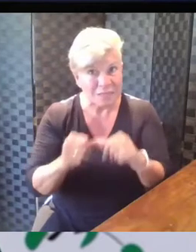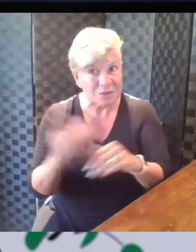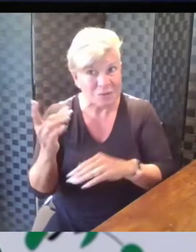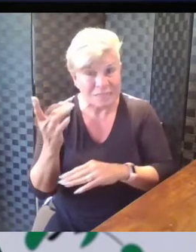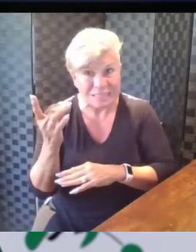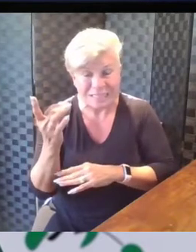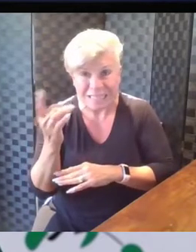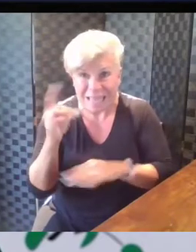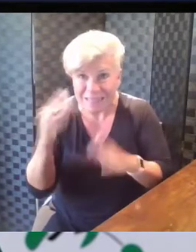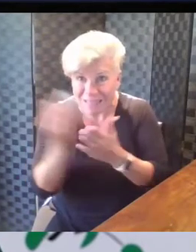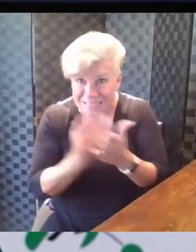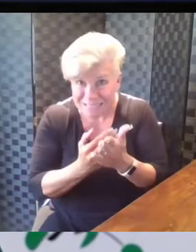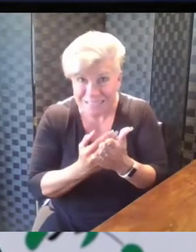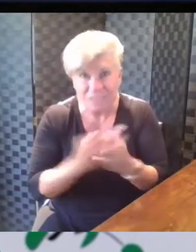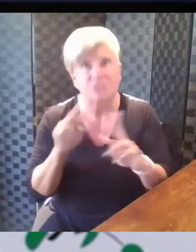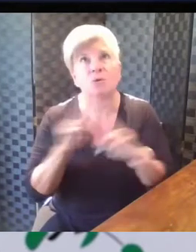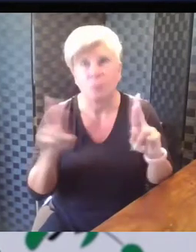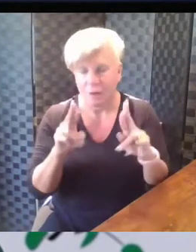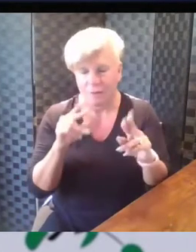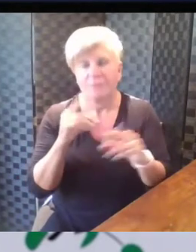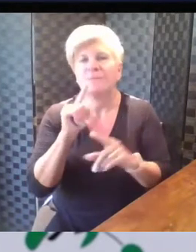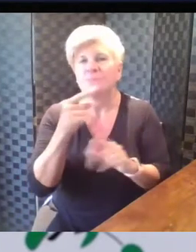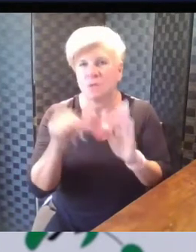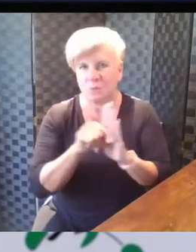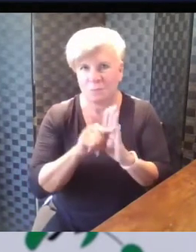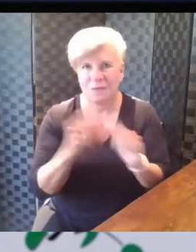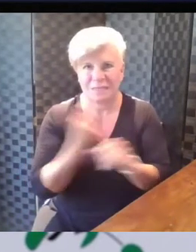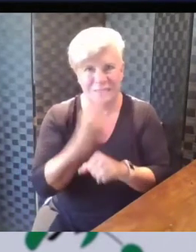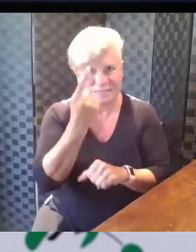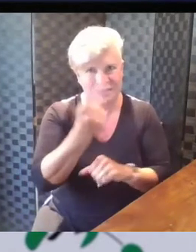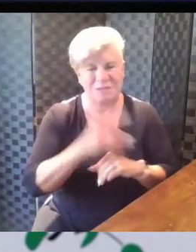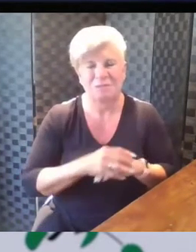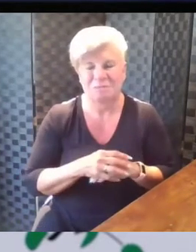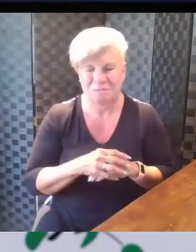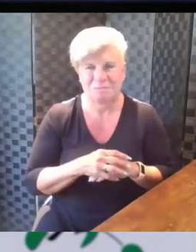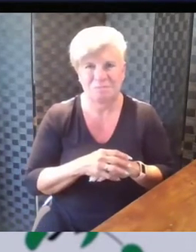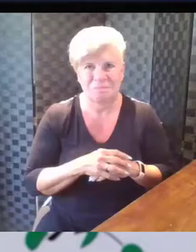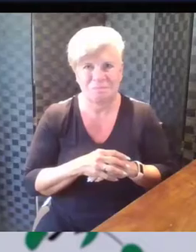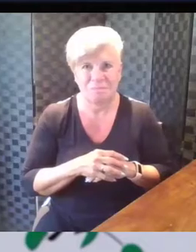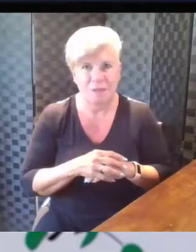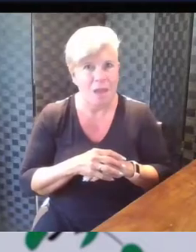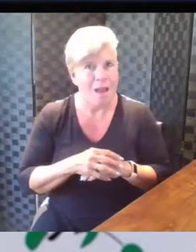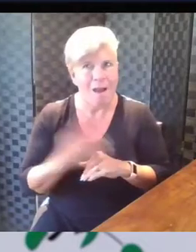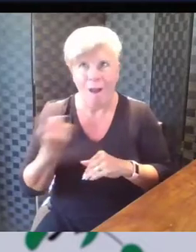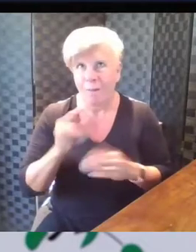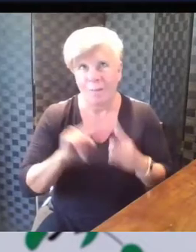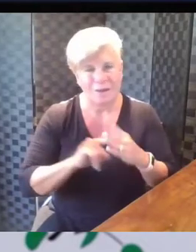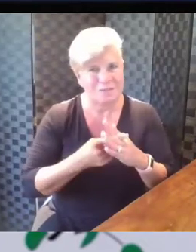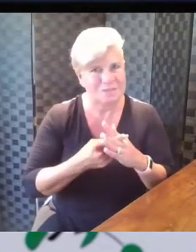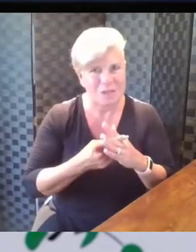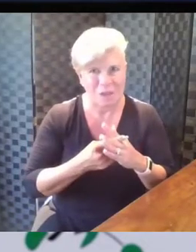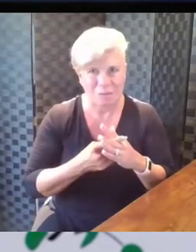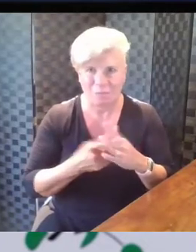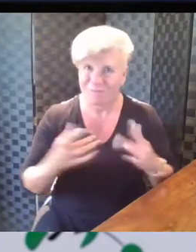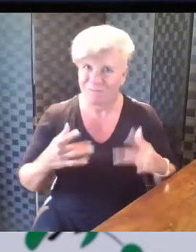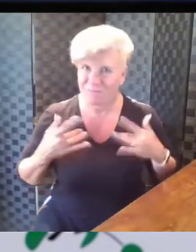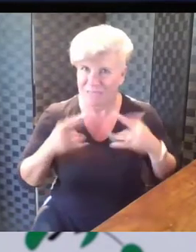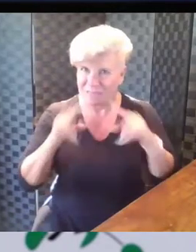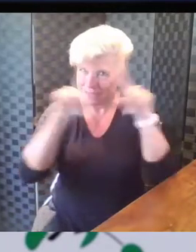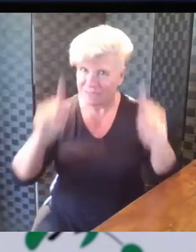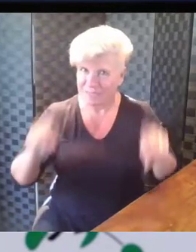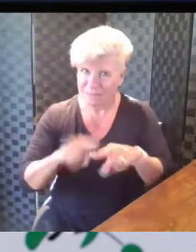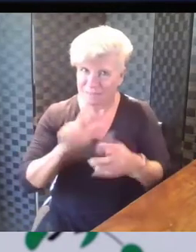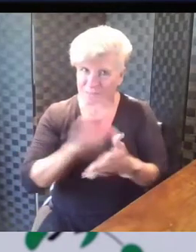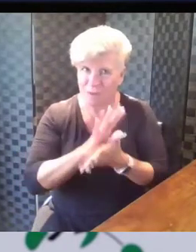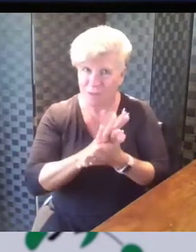going to be definitely ready for first grade in the fall when we finally go back, hopefully. I like to always start with this chart. It says, this is how I